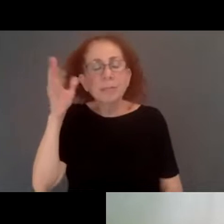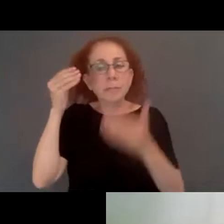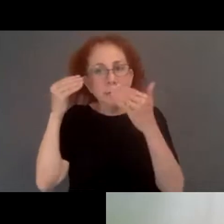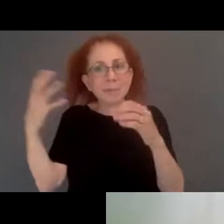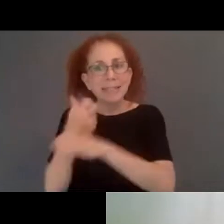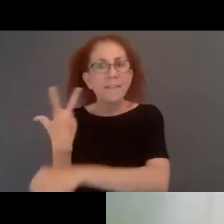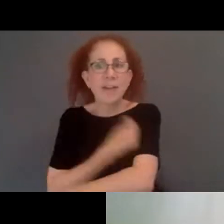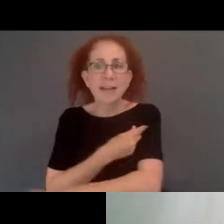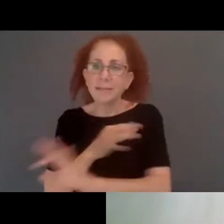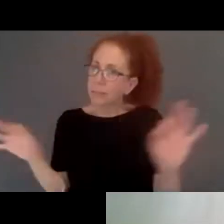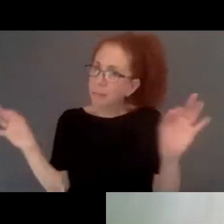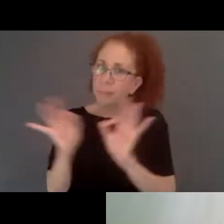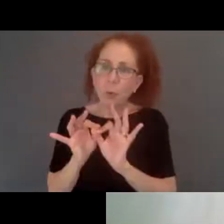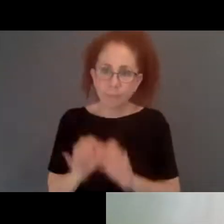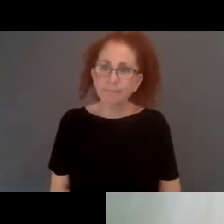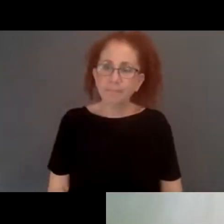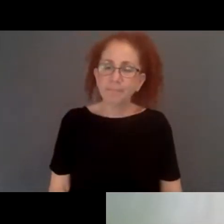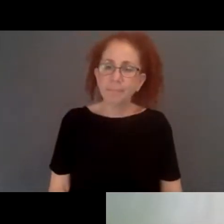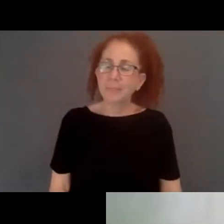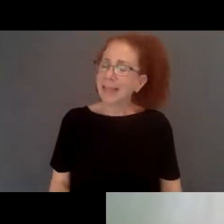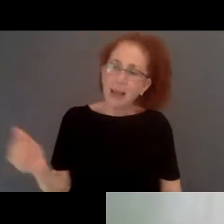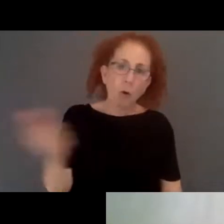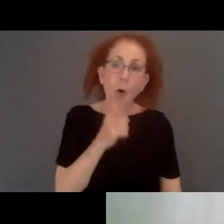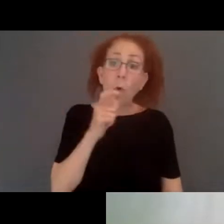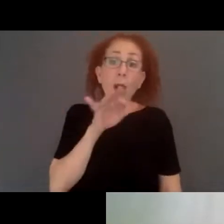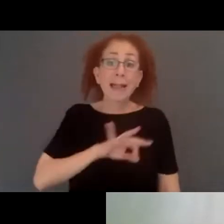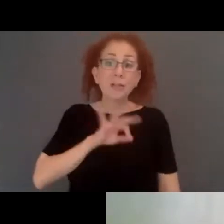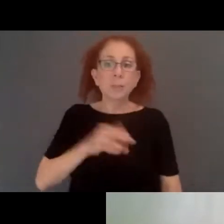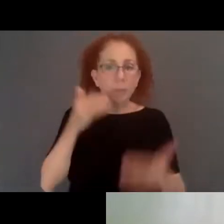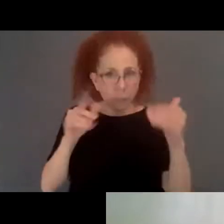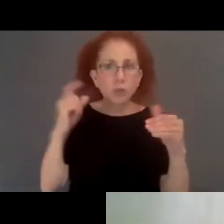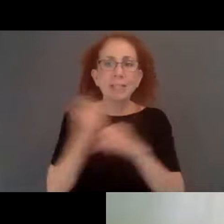family members and anyone who's eligible for vaccine vaccinated.